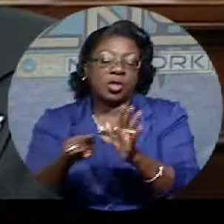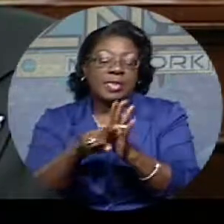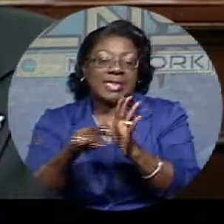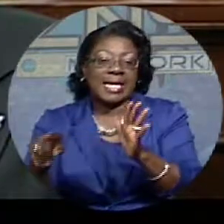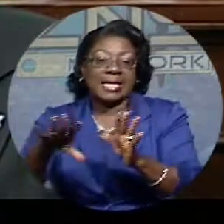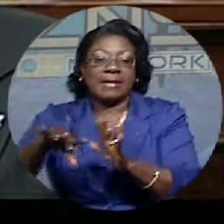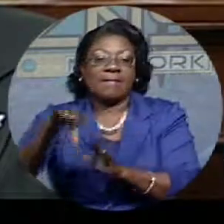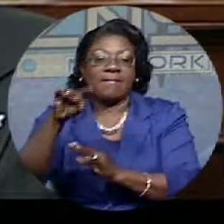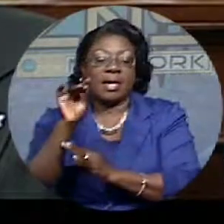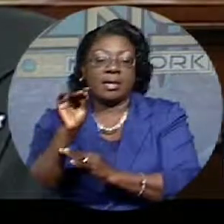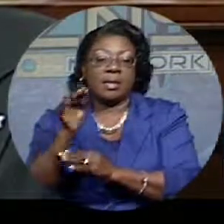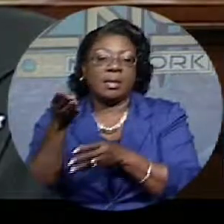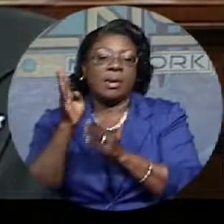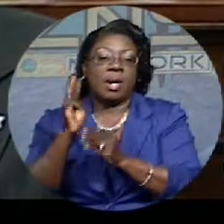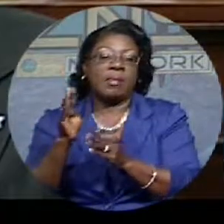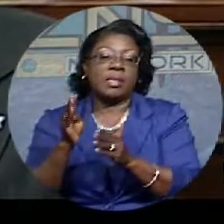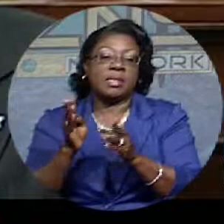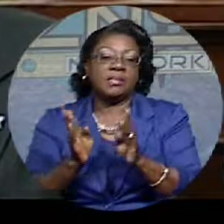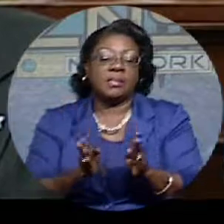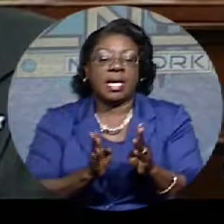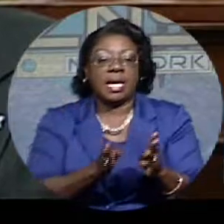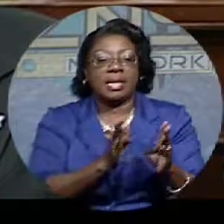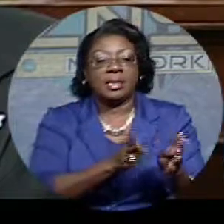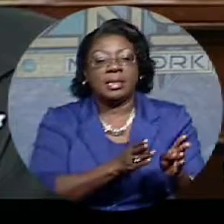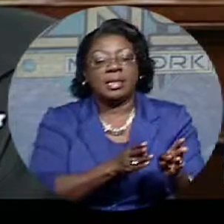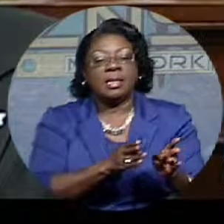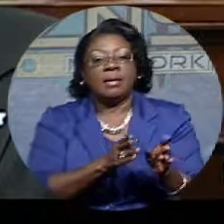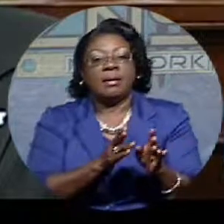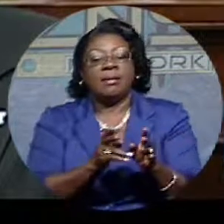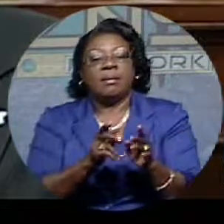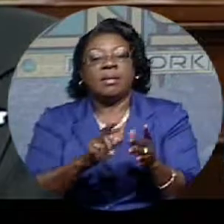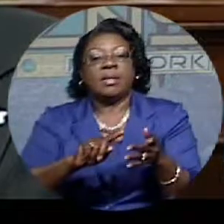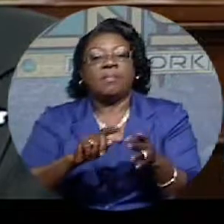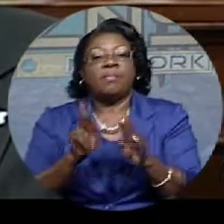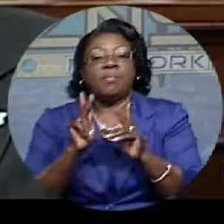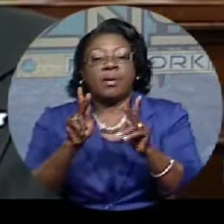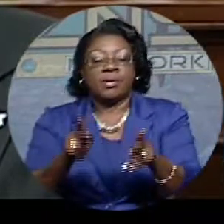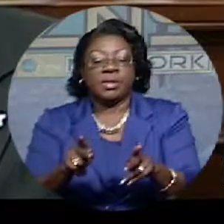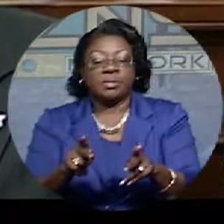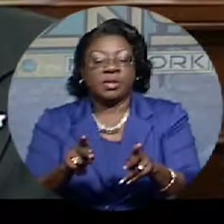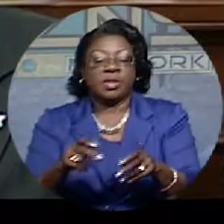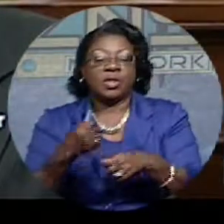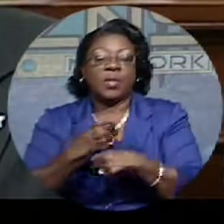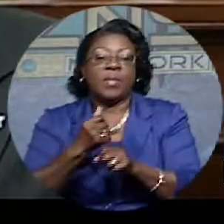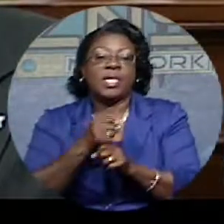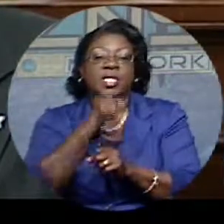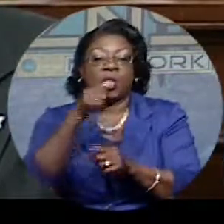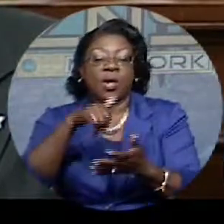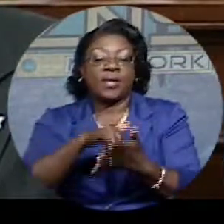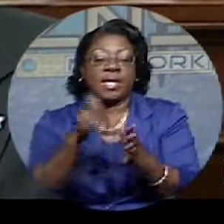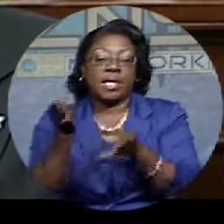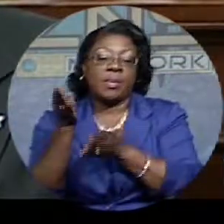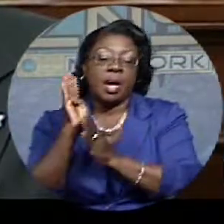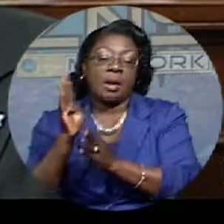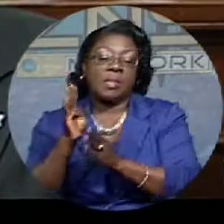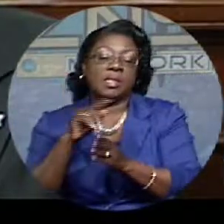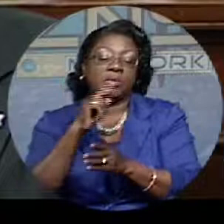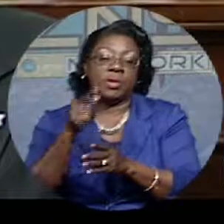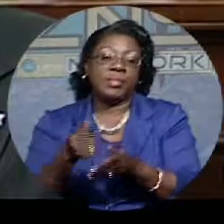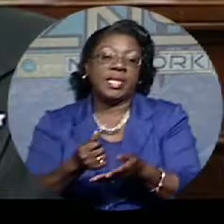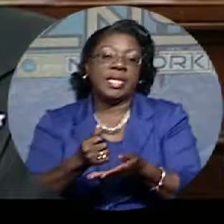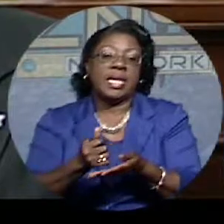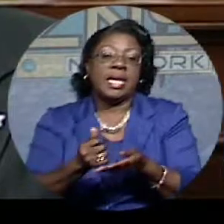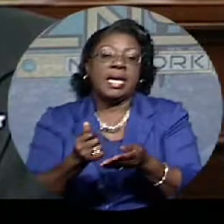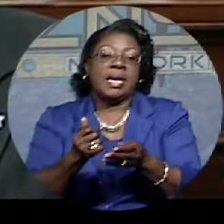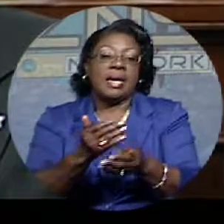Bahamas formulated a corrective action plan, the purpose of which was to ensure that the Bahamas would become compliant with the